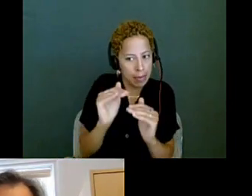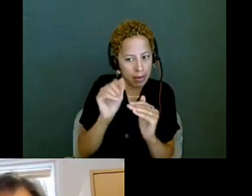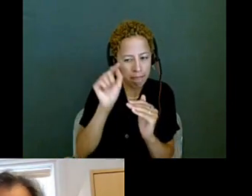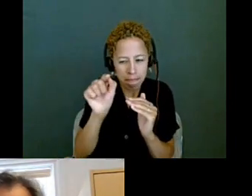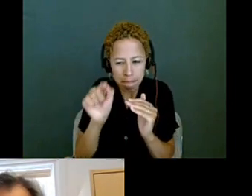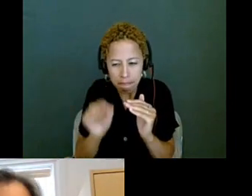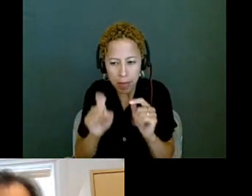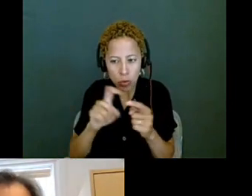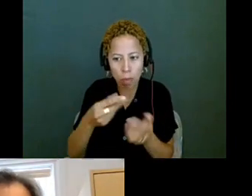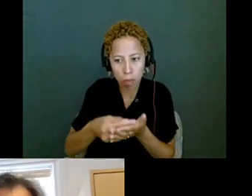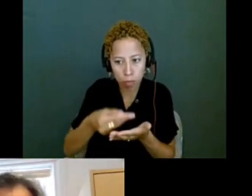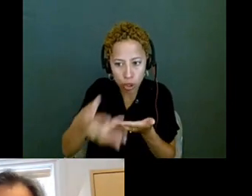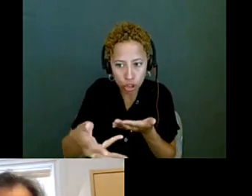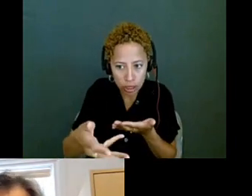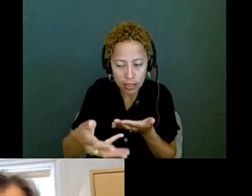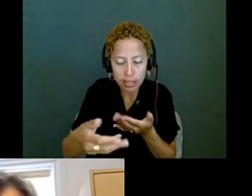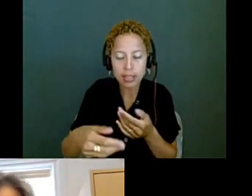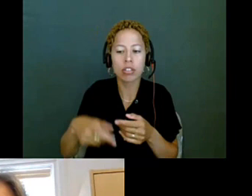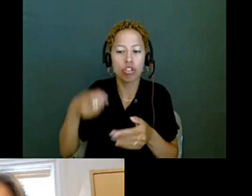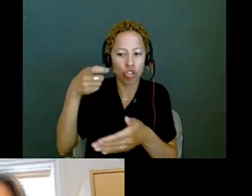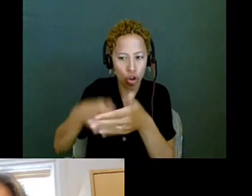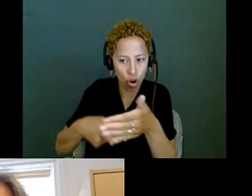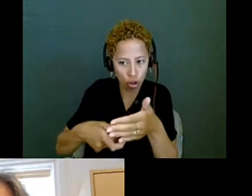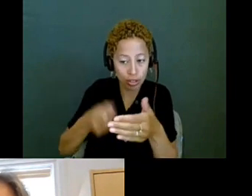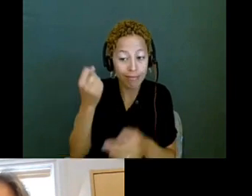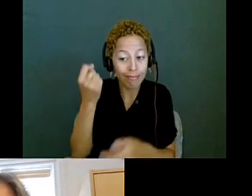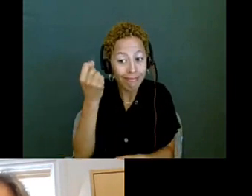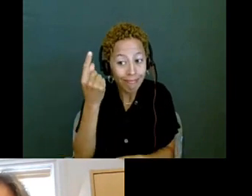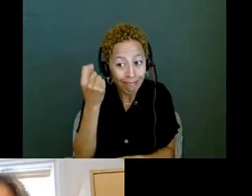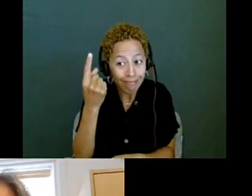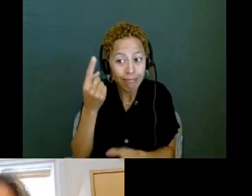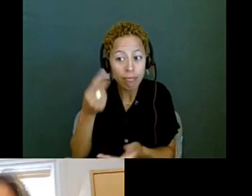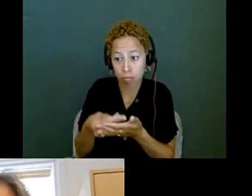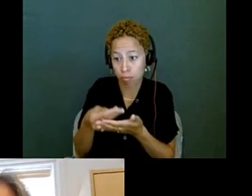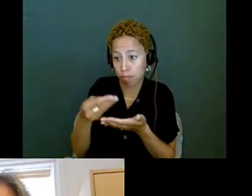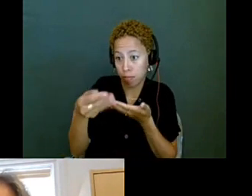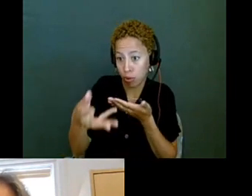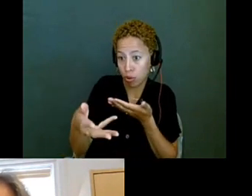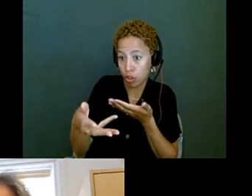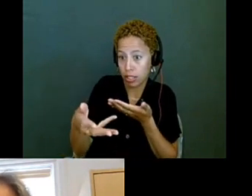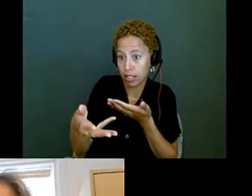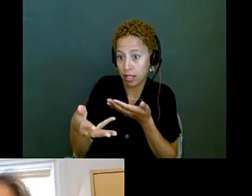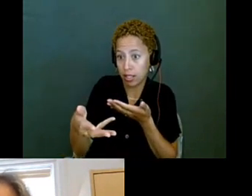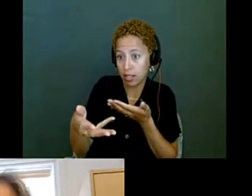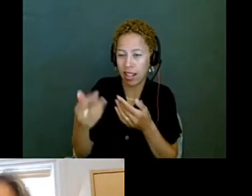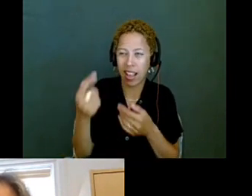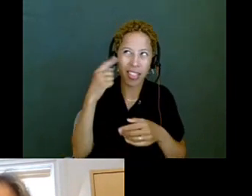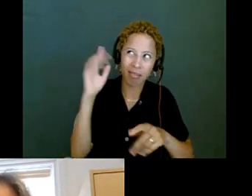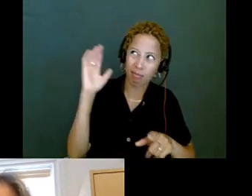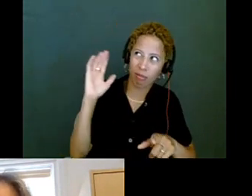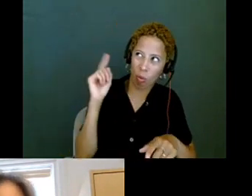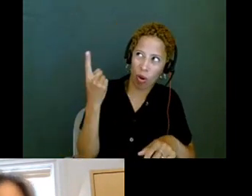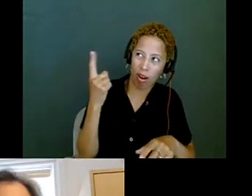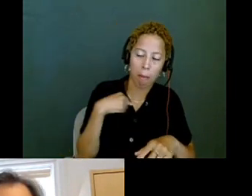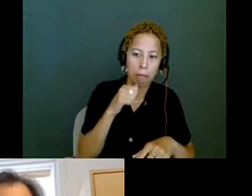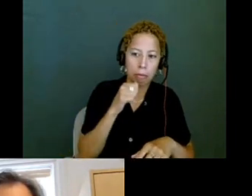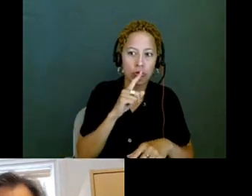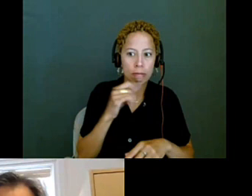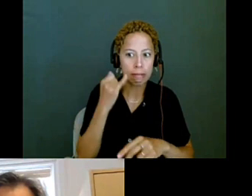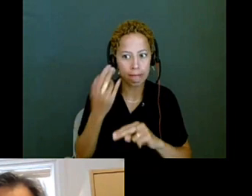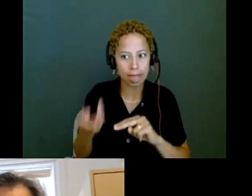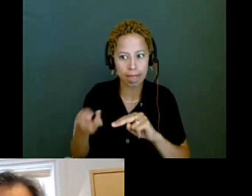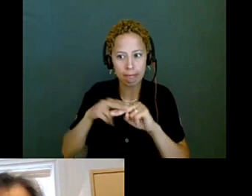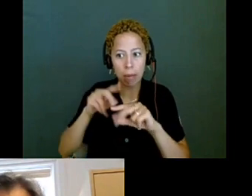have to purchase, and then they will charge. And keep in mind that purchase, in the past, it was $1. I don't know if it went up, but it was